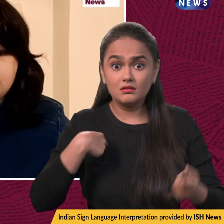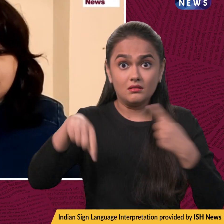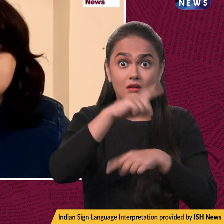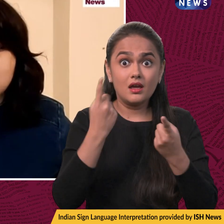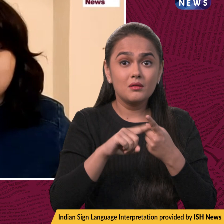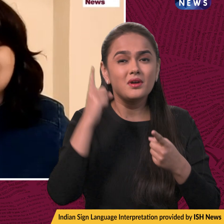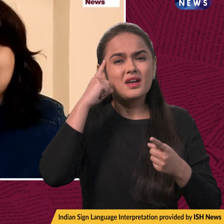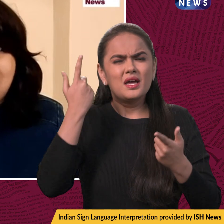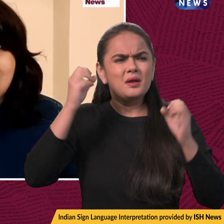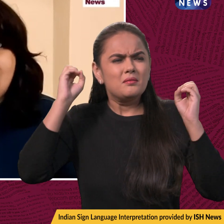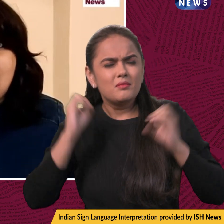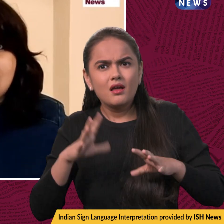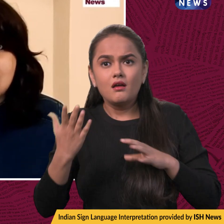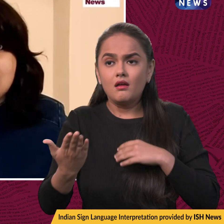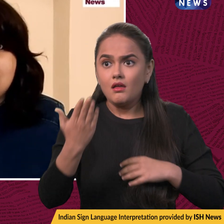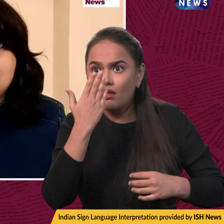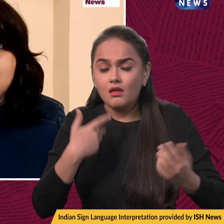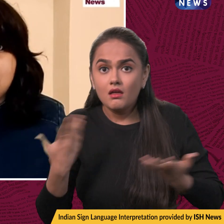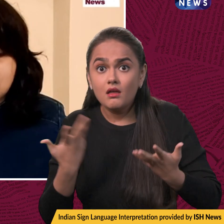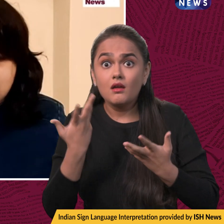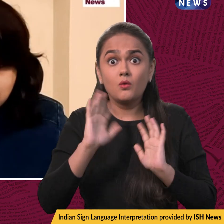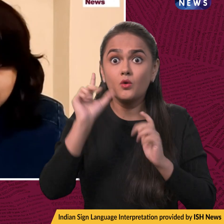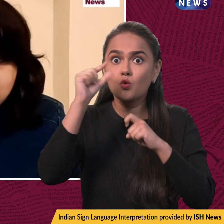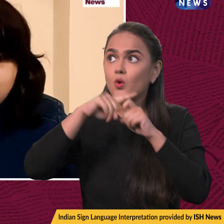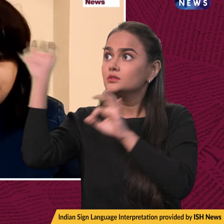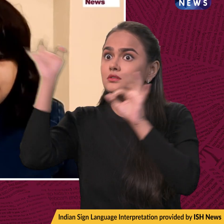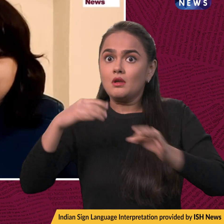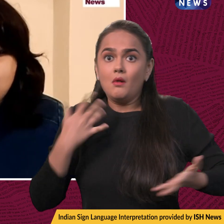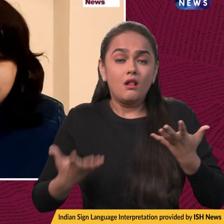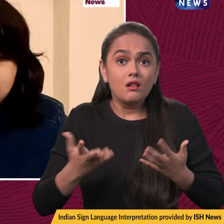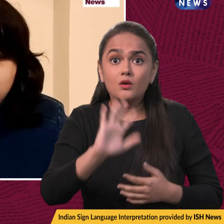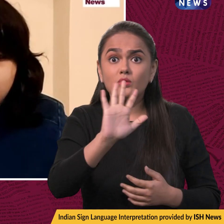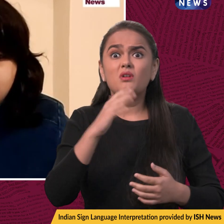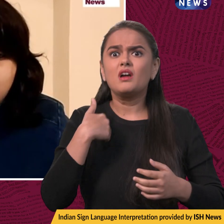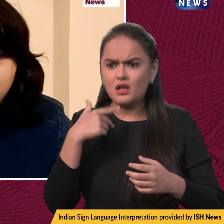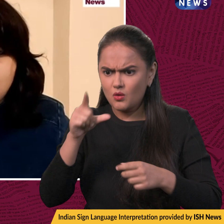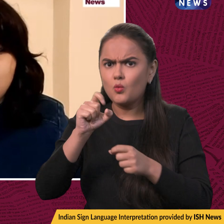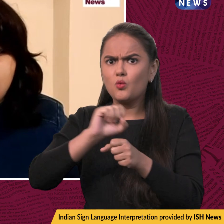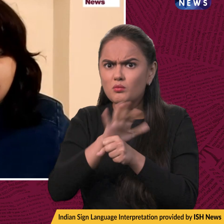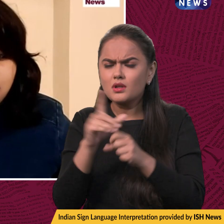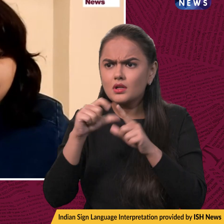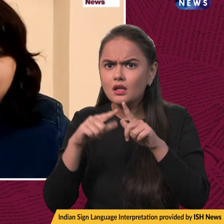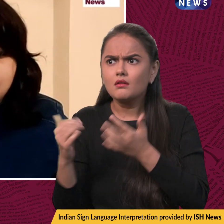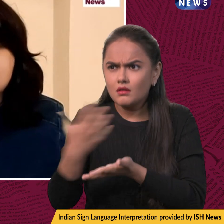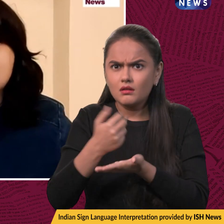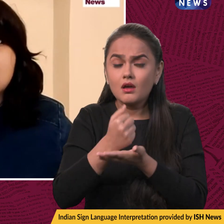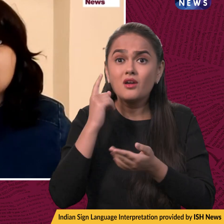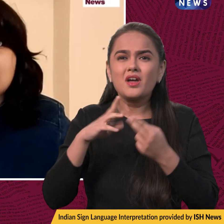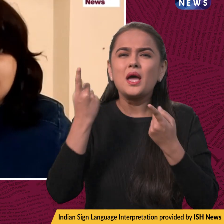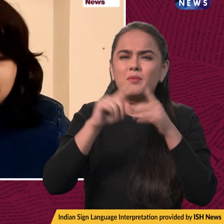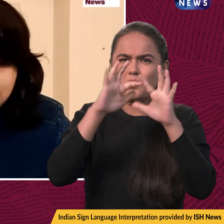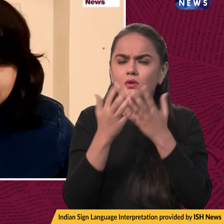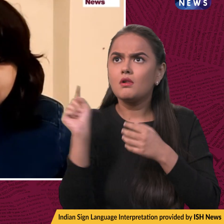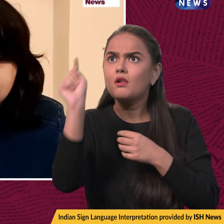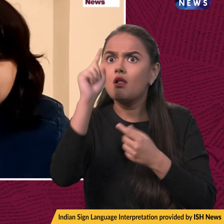hope that things are not as bad as in the United Kingdom. We need more data on Omicron. Whenever there is a